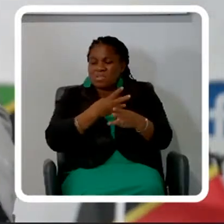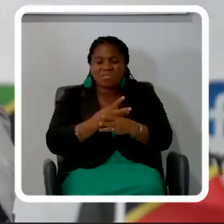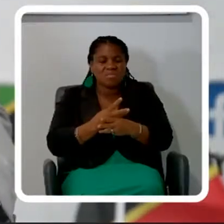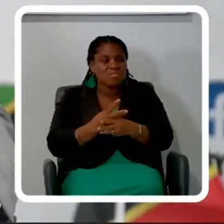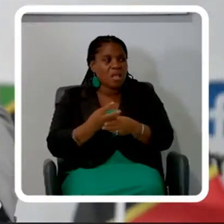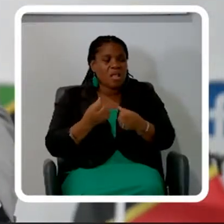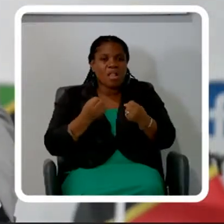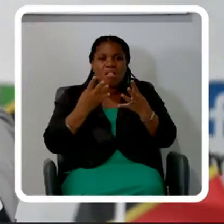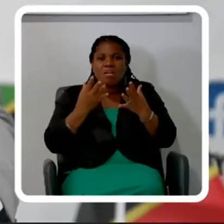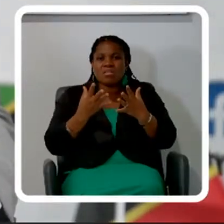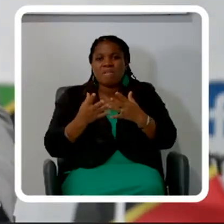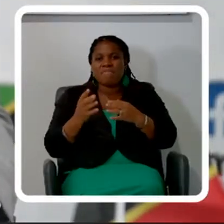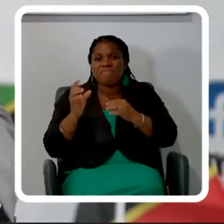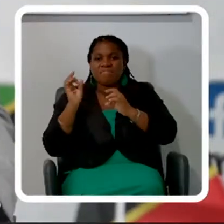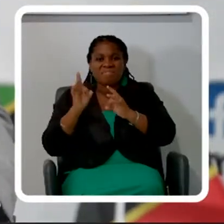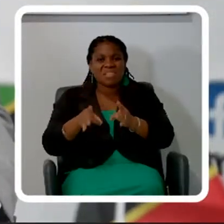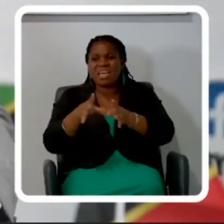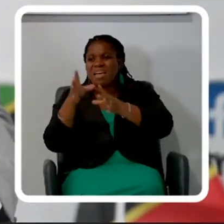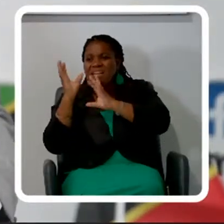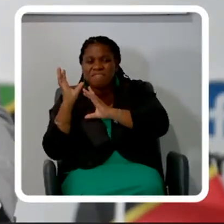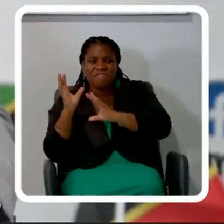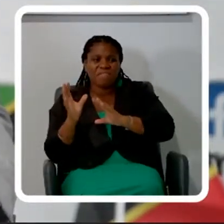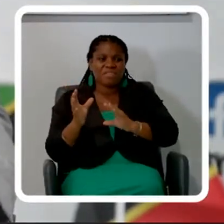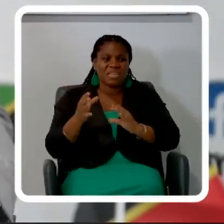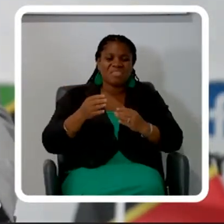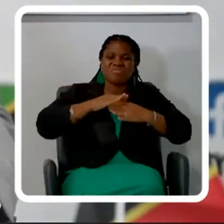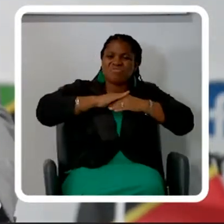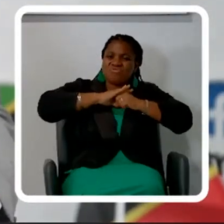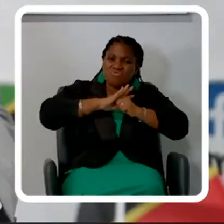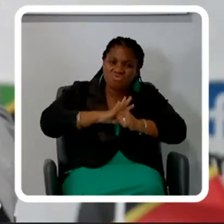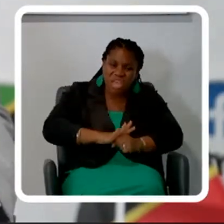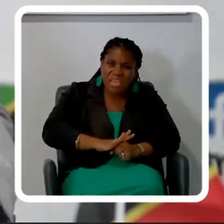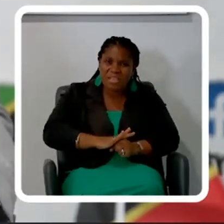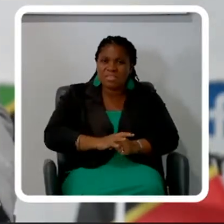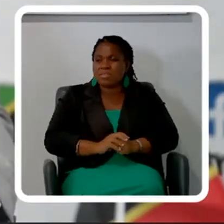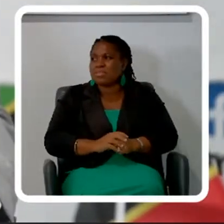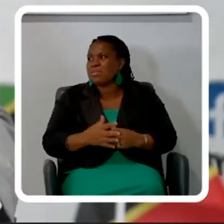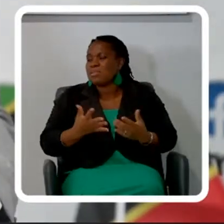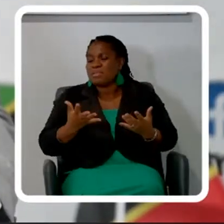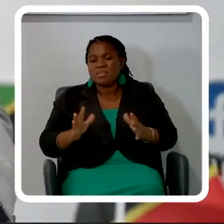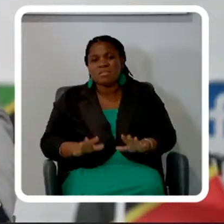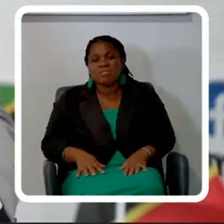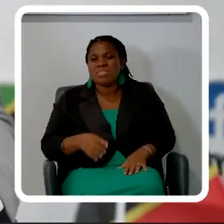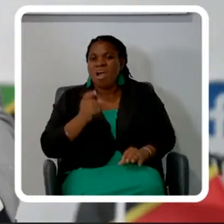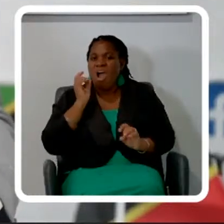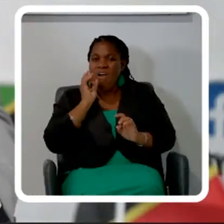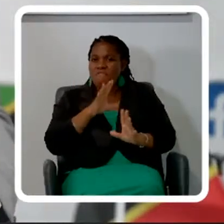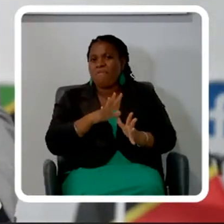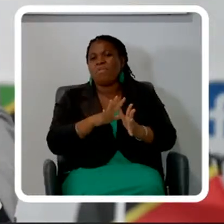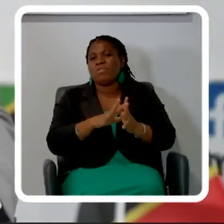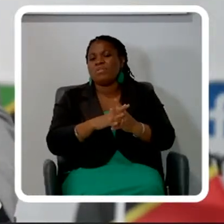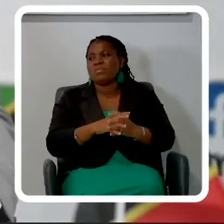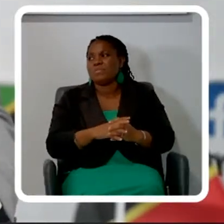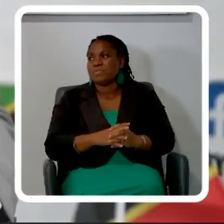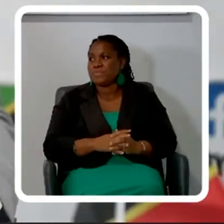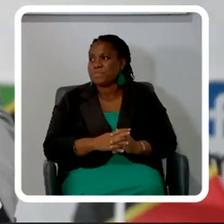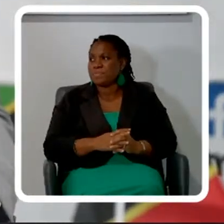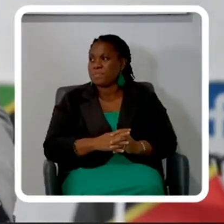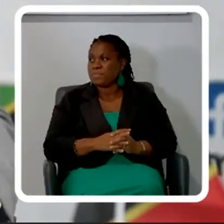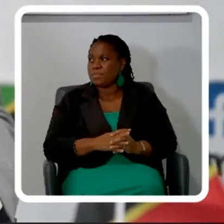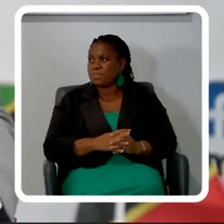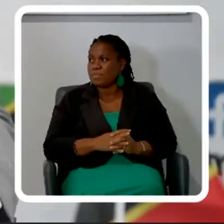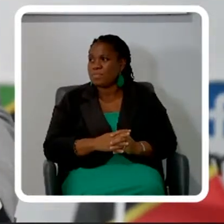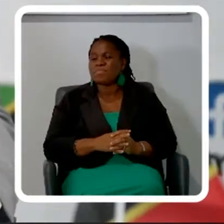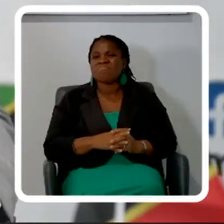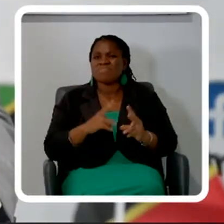on everybody in the world. Families being torn apart, children growing up as orphans. I mean,